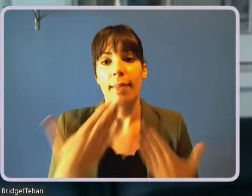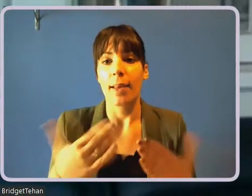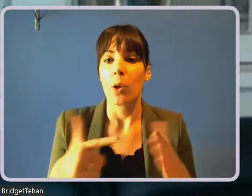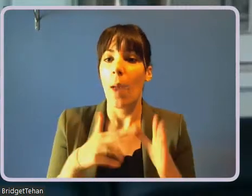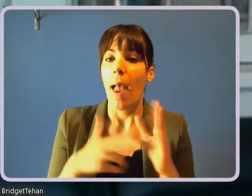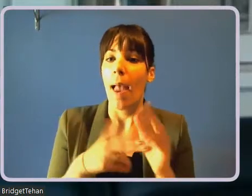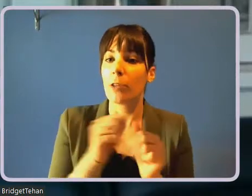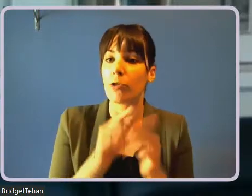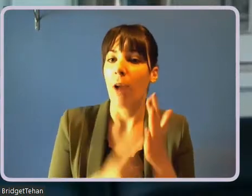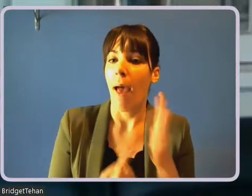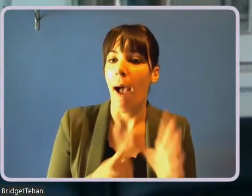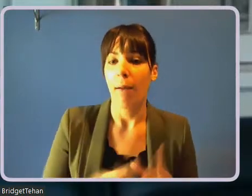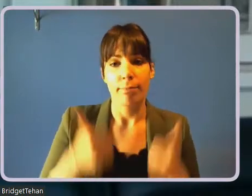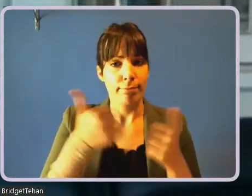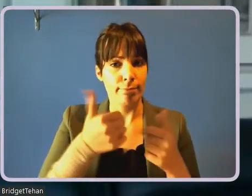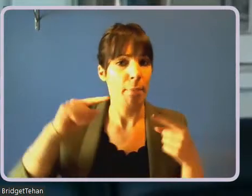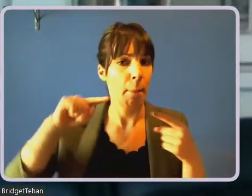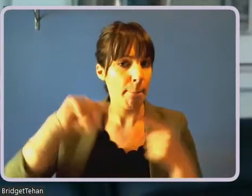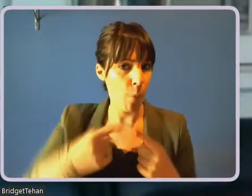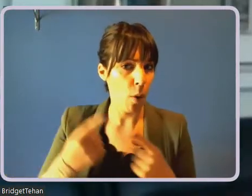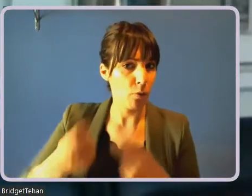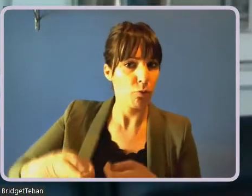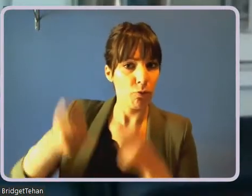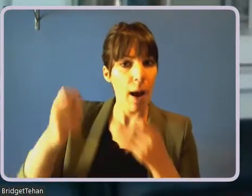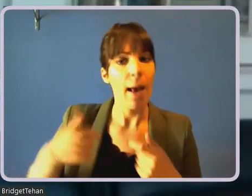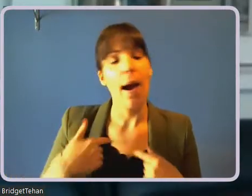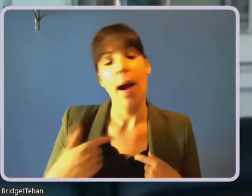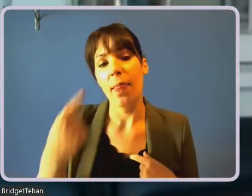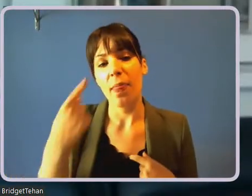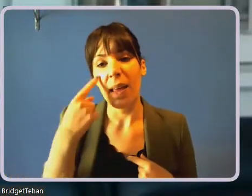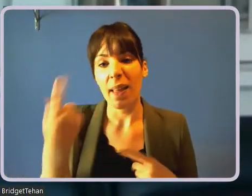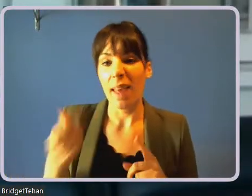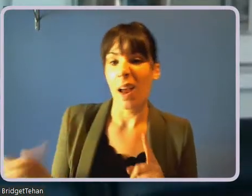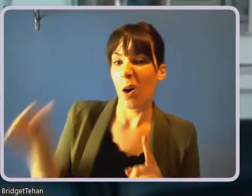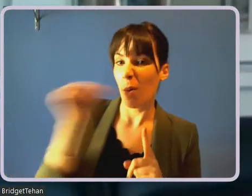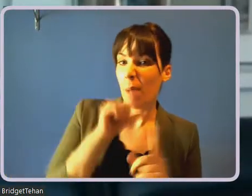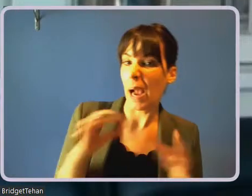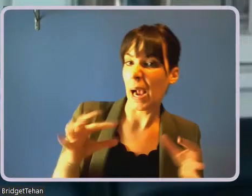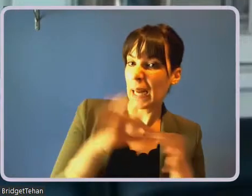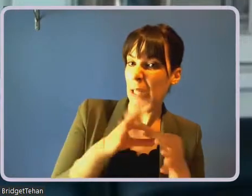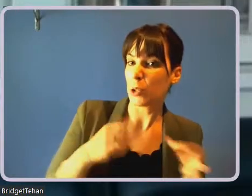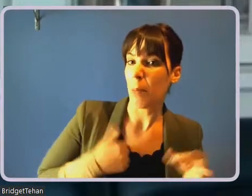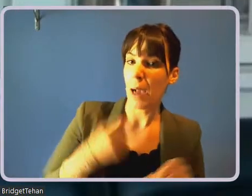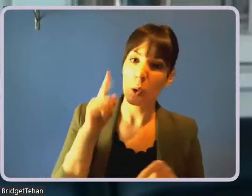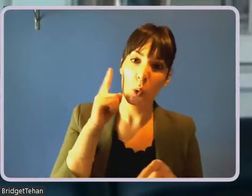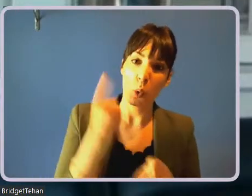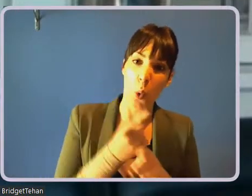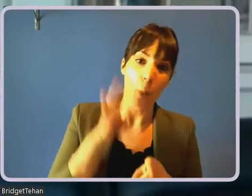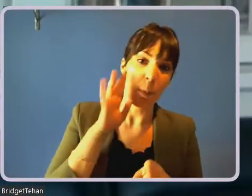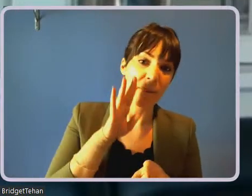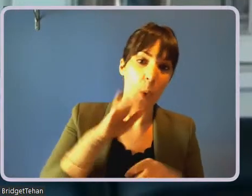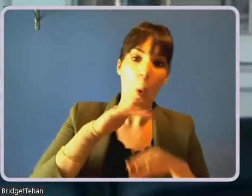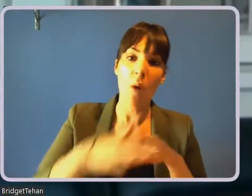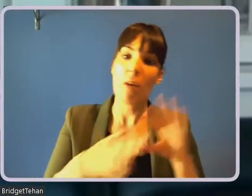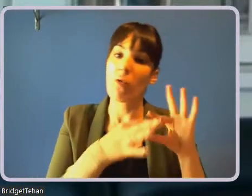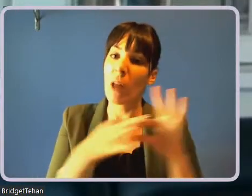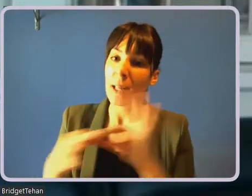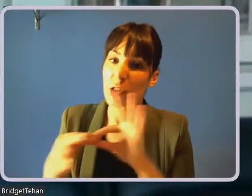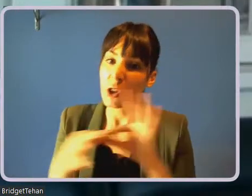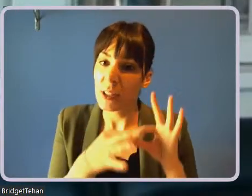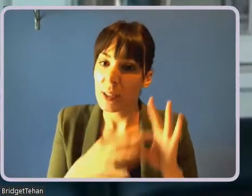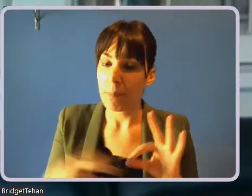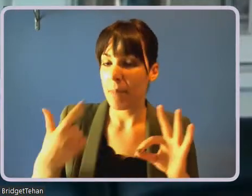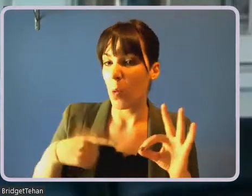And I think that goes back to a lot of what I was talking about earlier around relationships and the importance of networks and